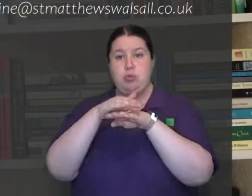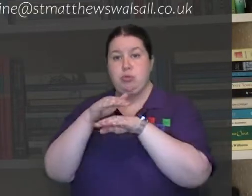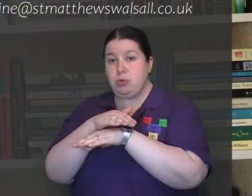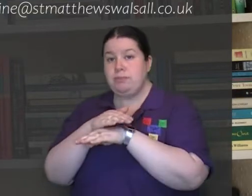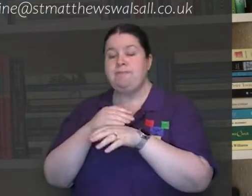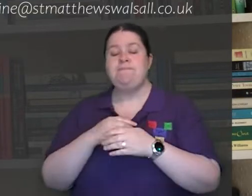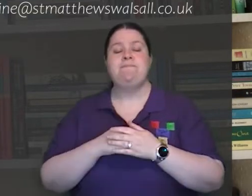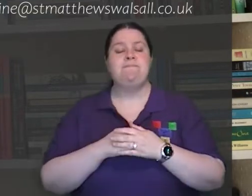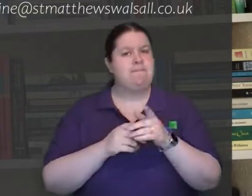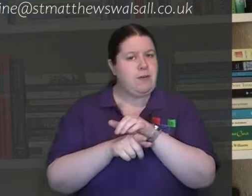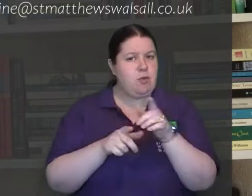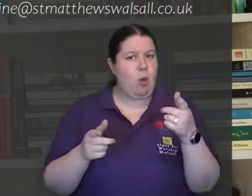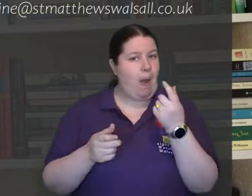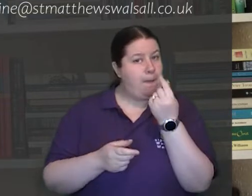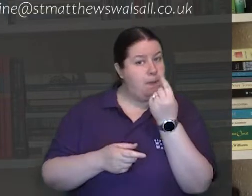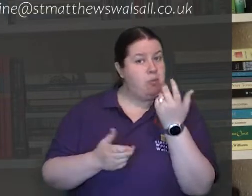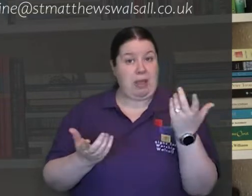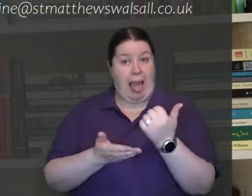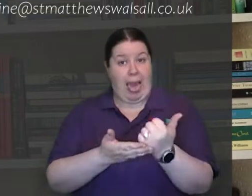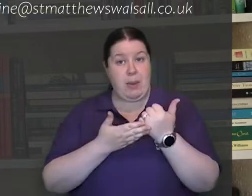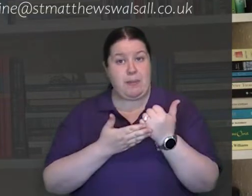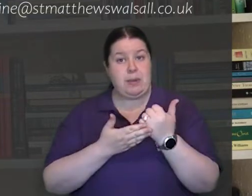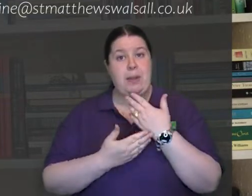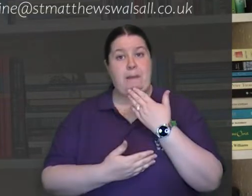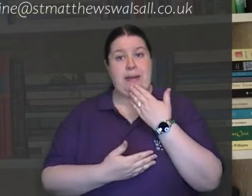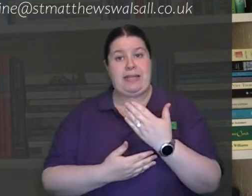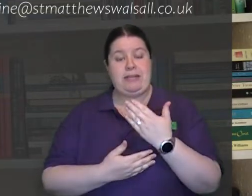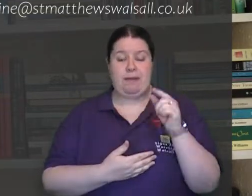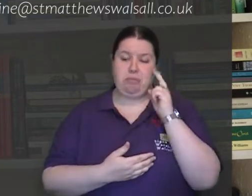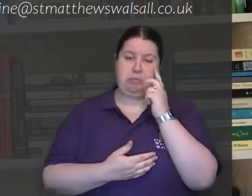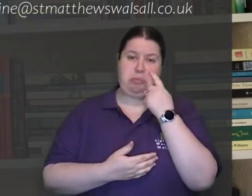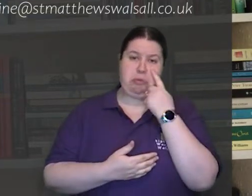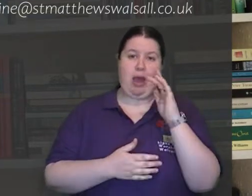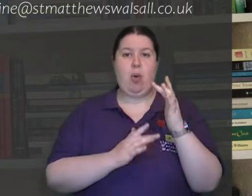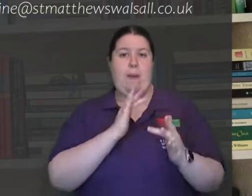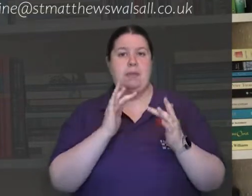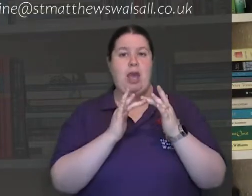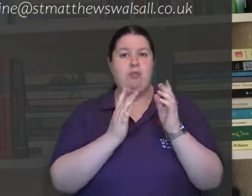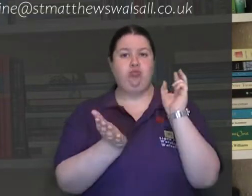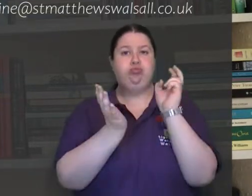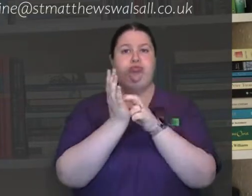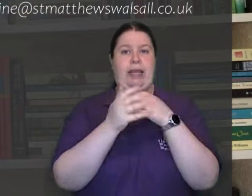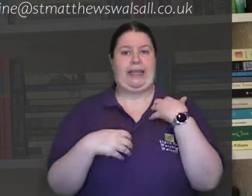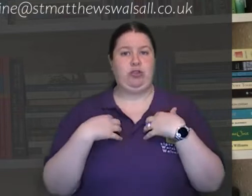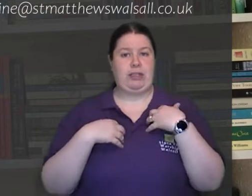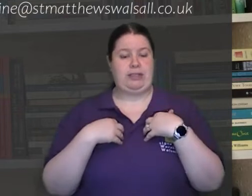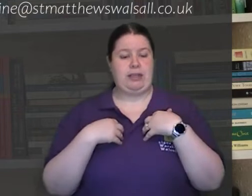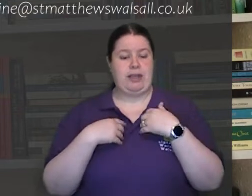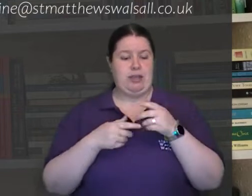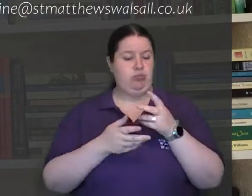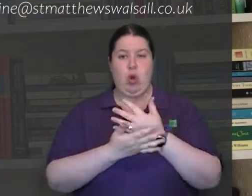people in the parish. If you are able to be involved in the distribution of these Christmas cards, then please go over to our website and register